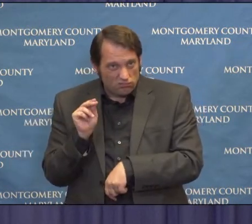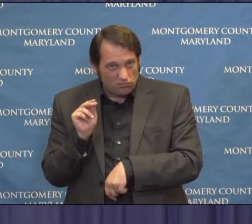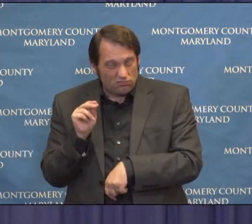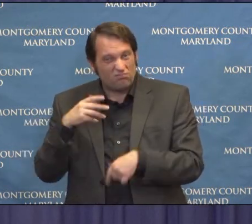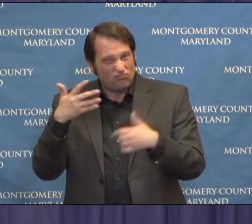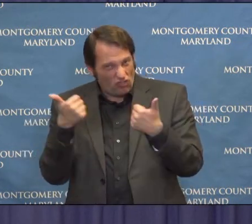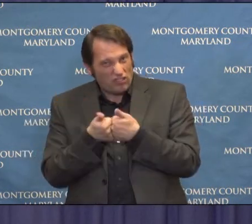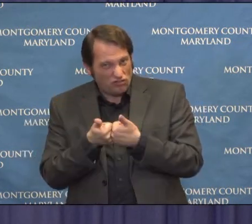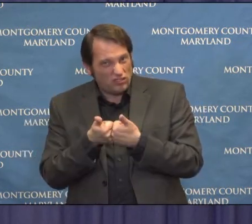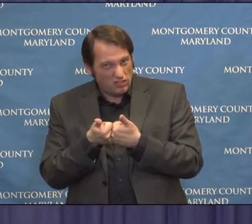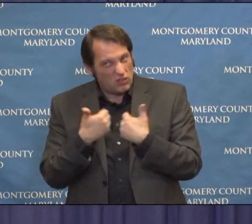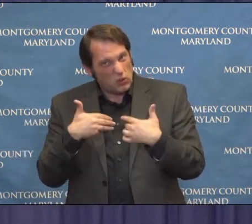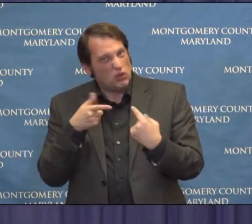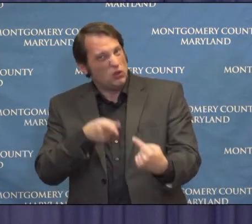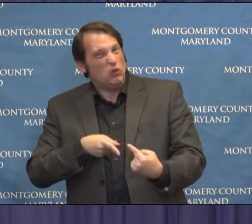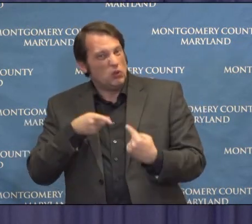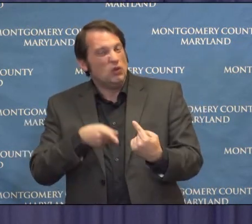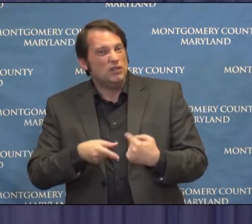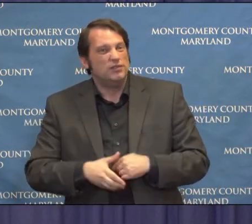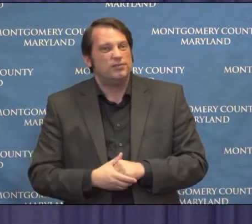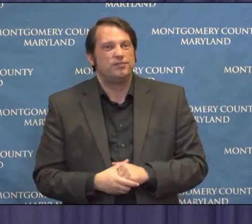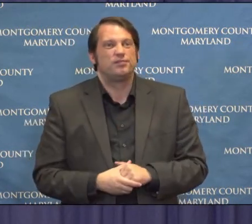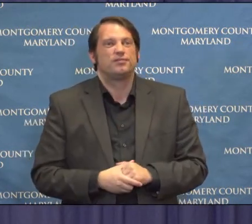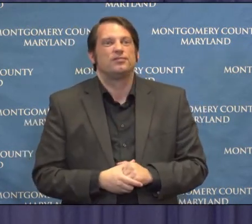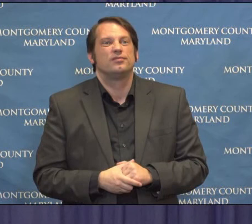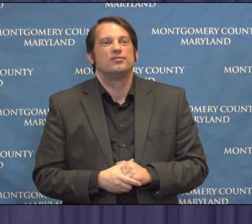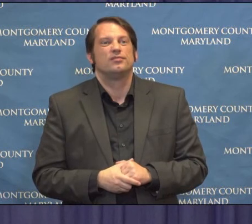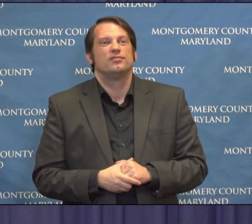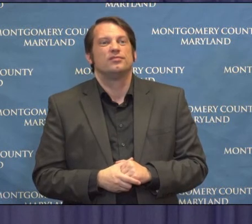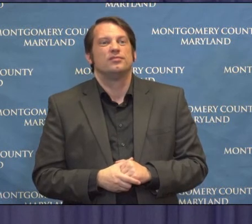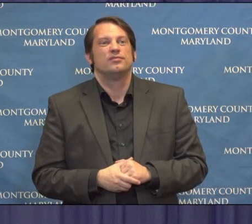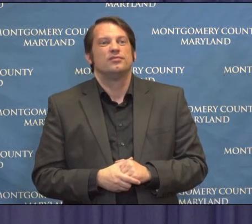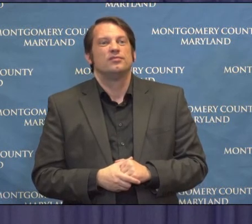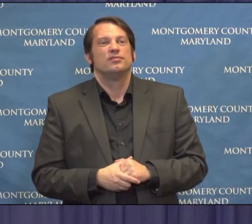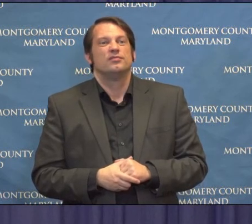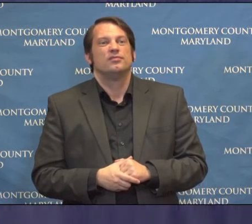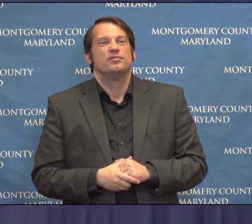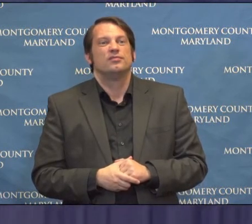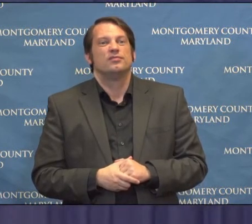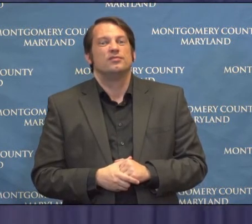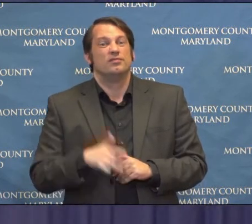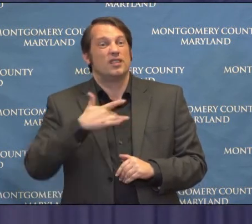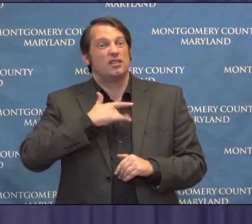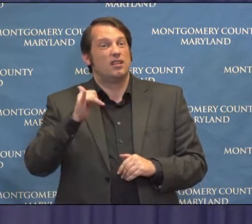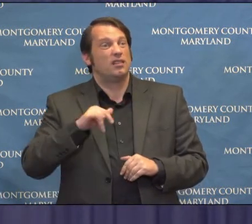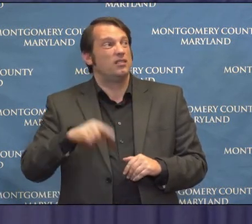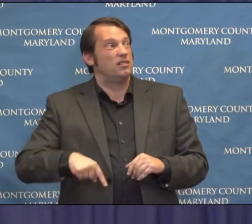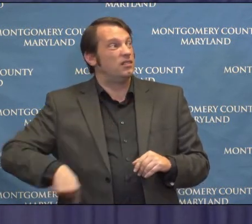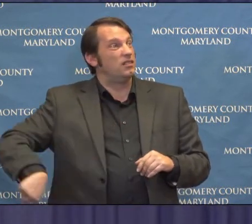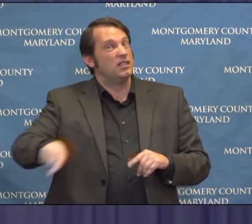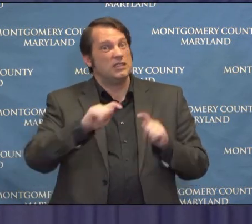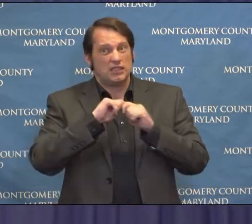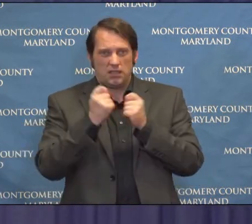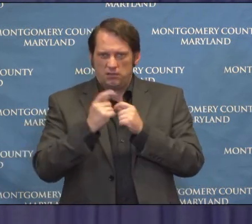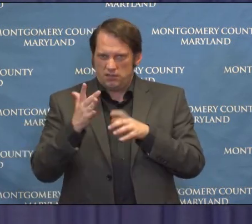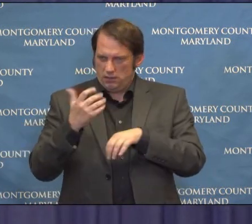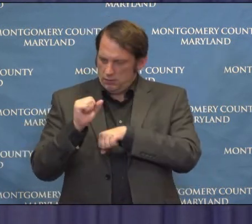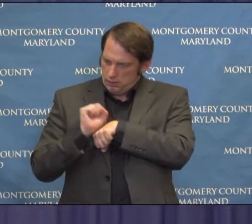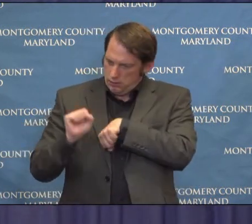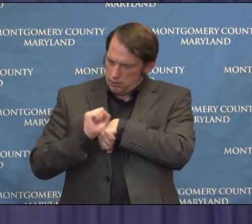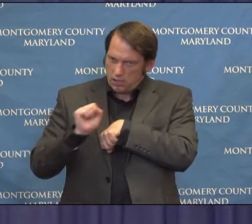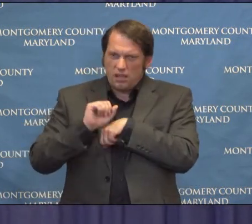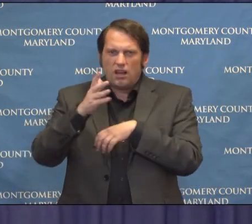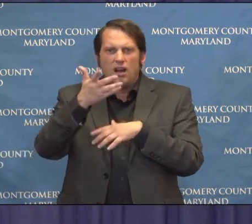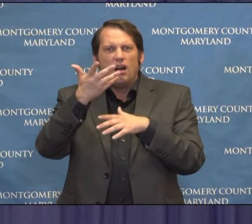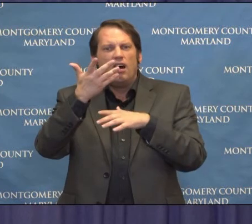I feel on this team is working overtime, extra hard, and amazingly competently to address